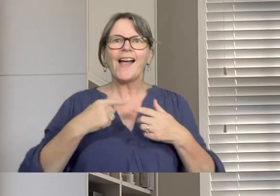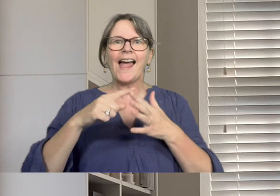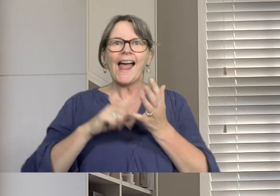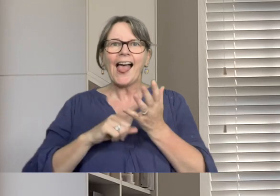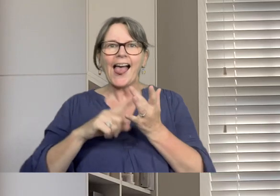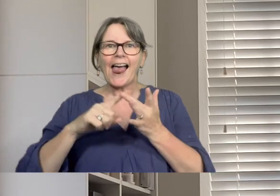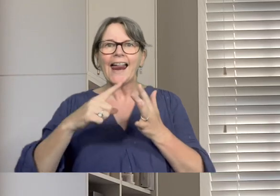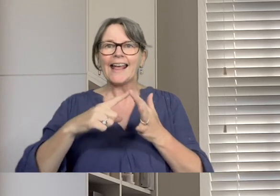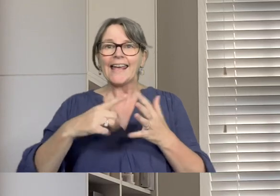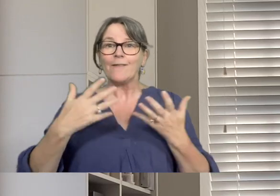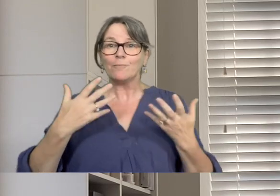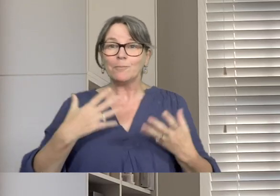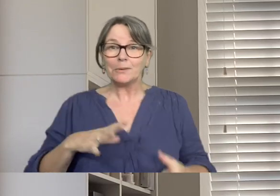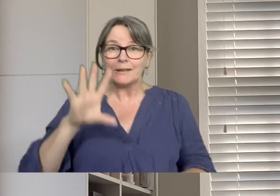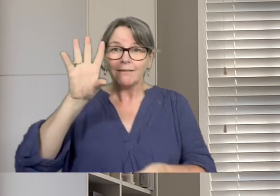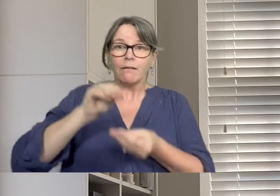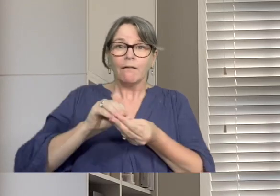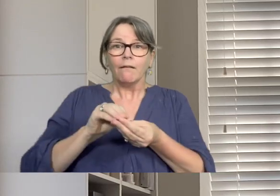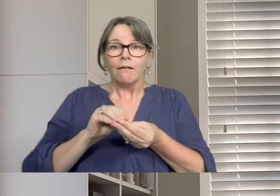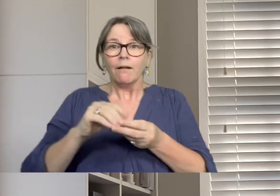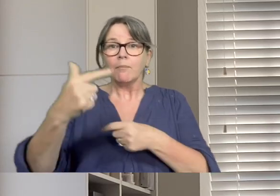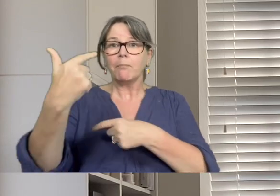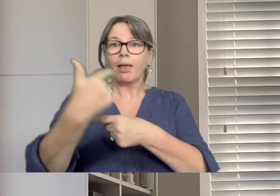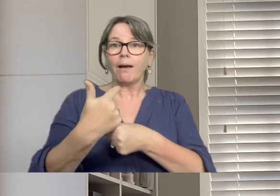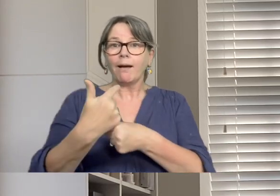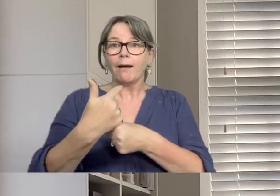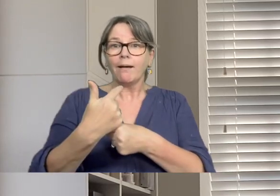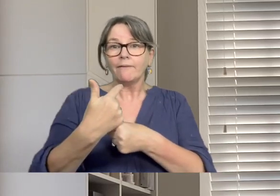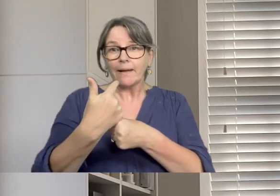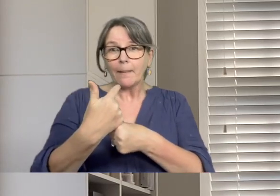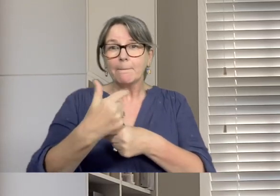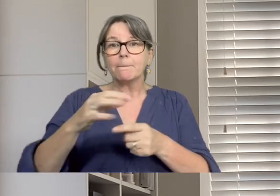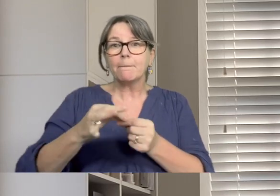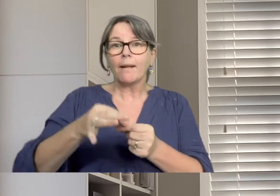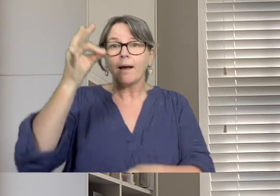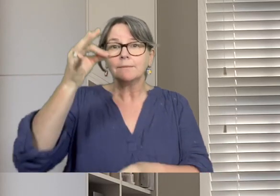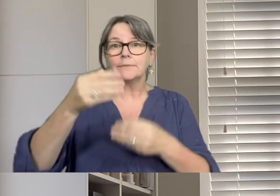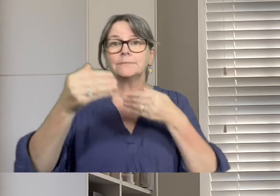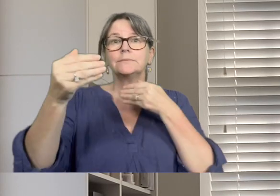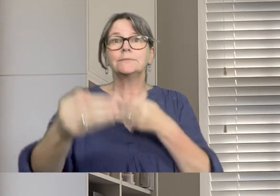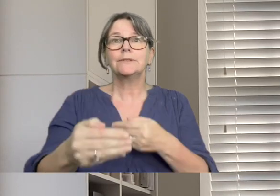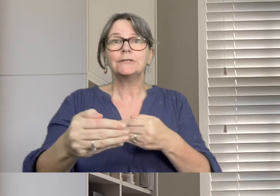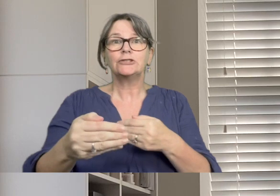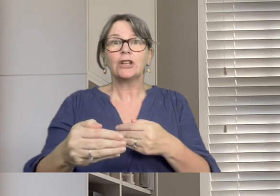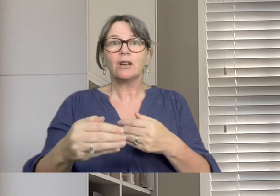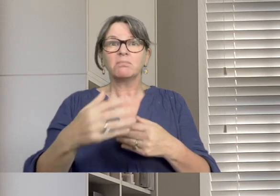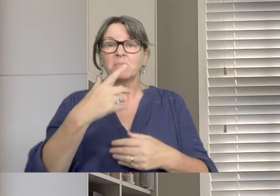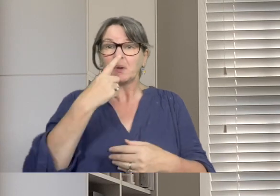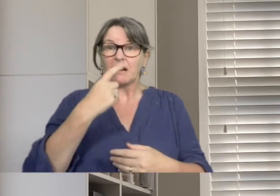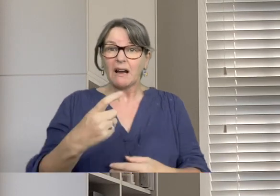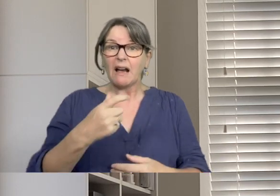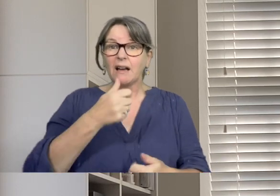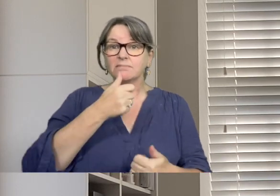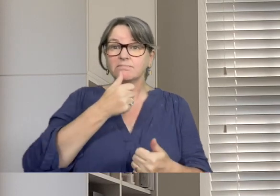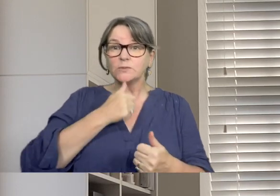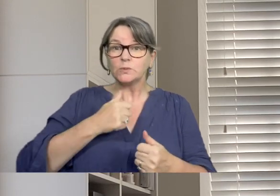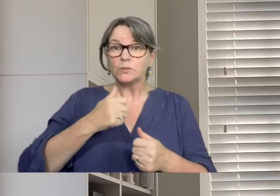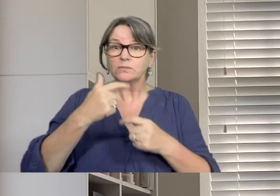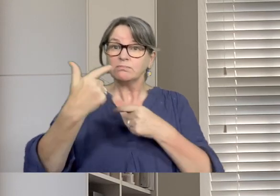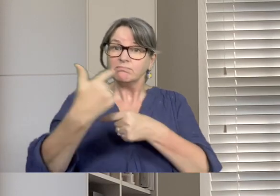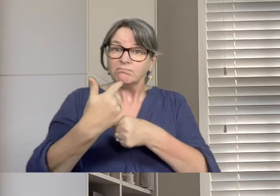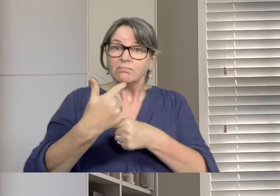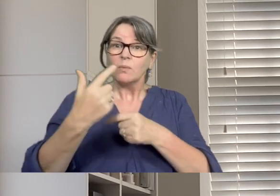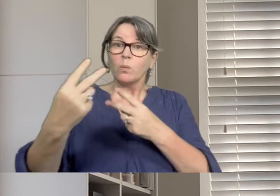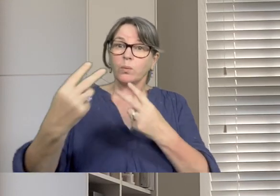Hello, I'm Ellie and I've put together a Pilates session for you to use at home. I use a little bit of kit sometimes, so I